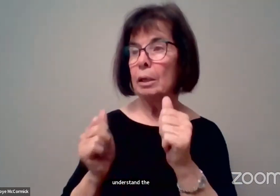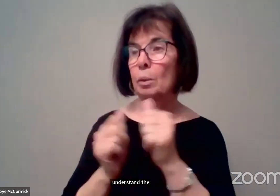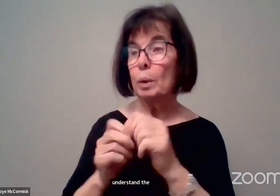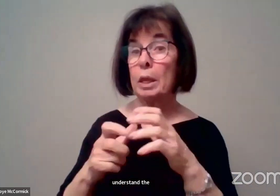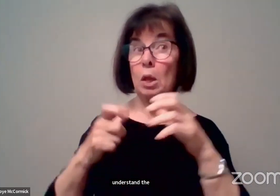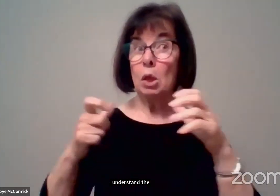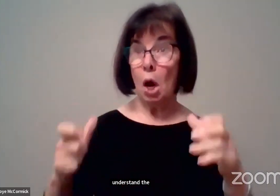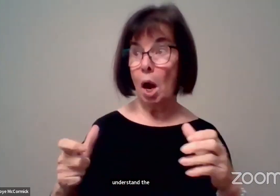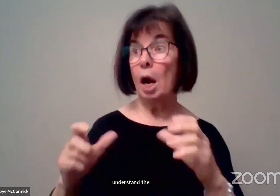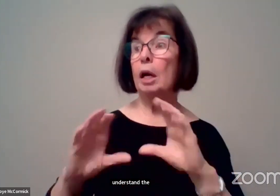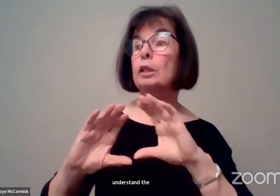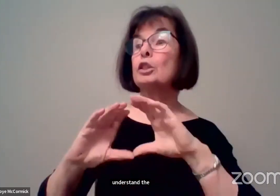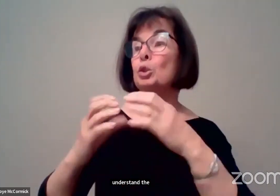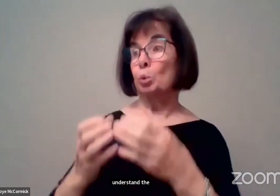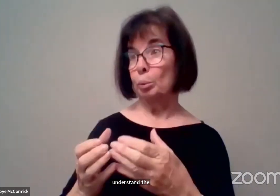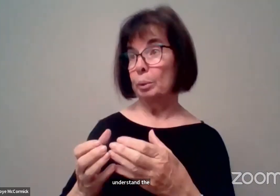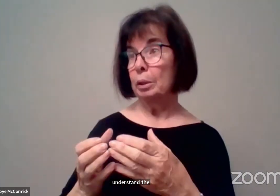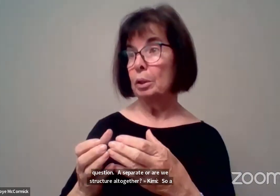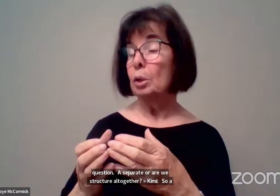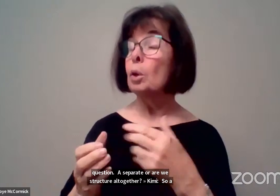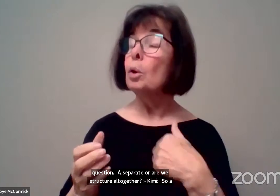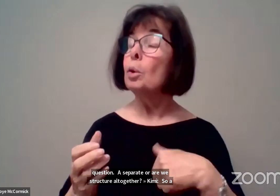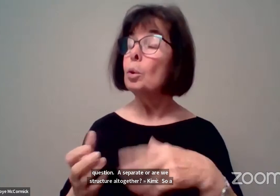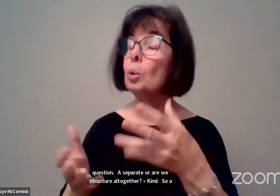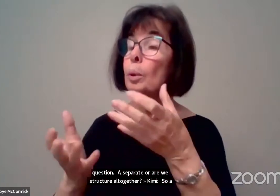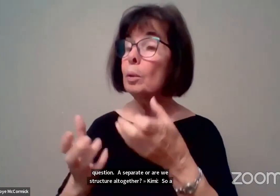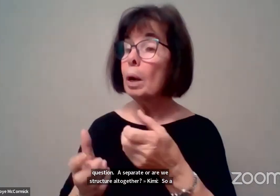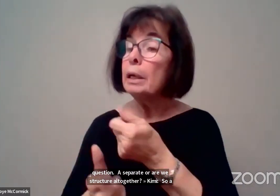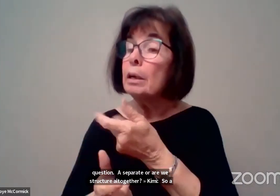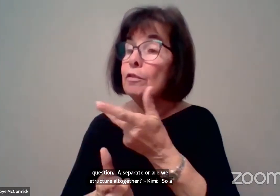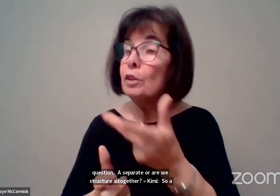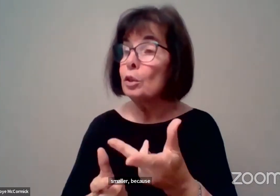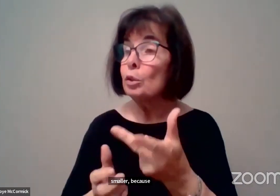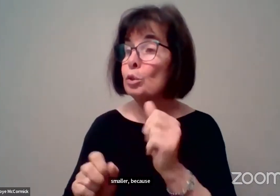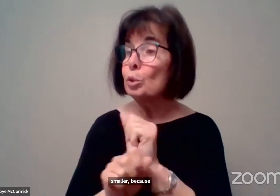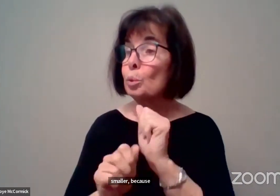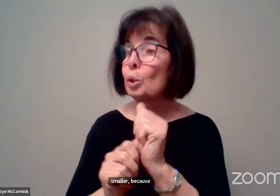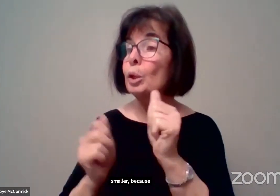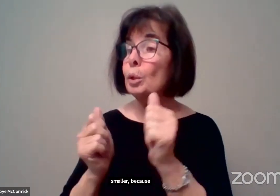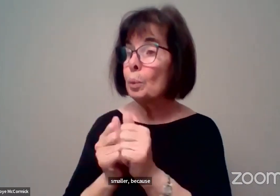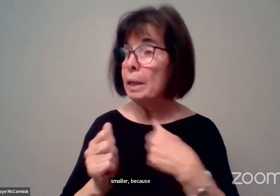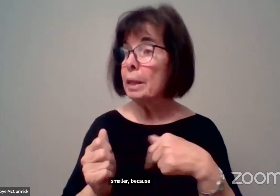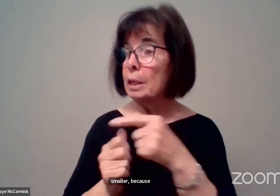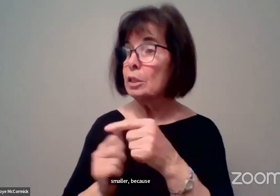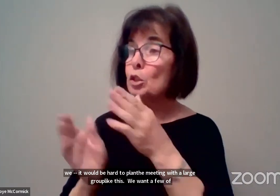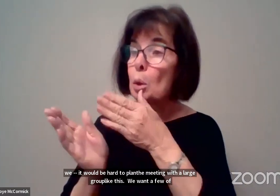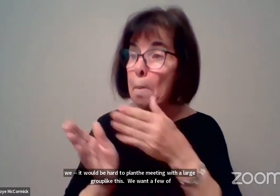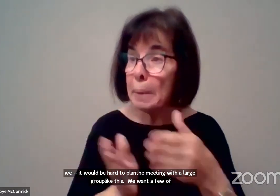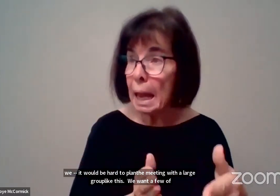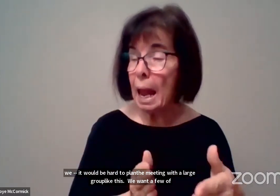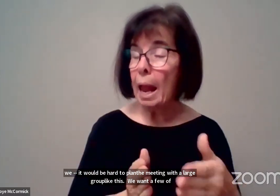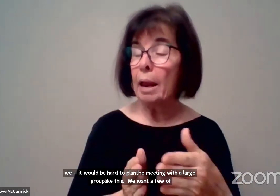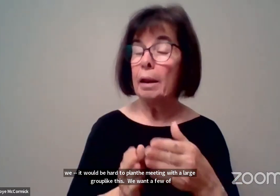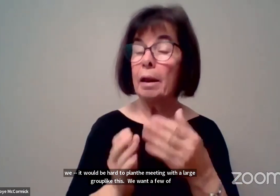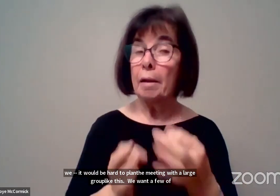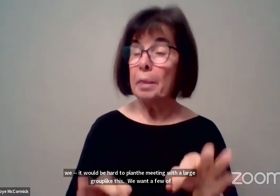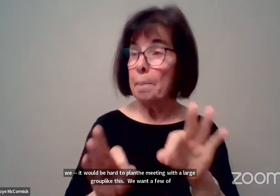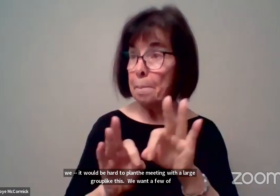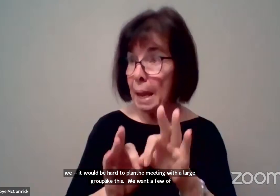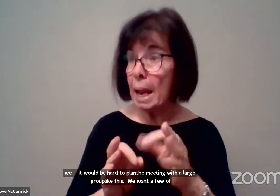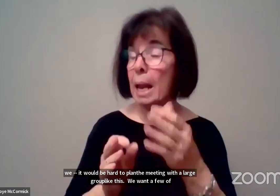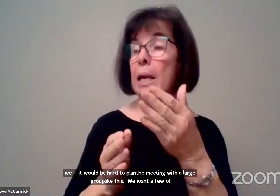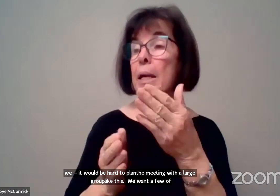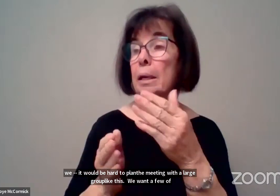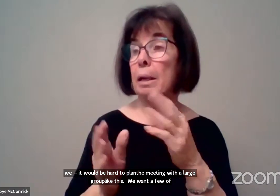this. We want a few of you to work with us to plan the May meeting, where we will basically